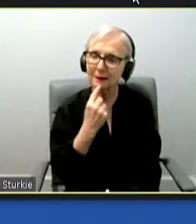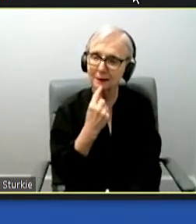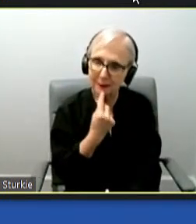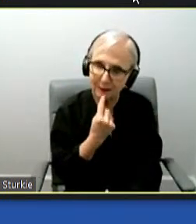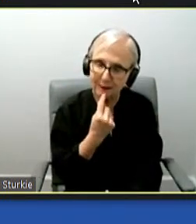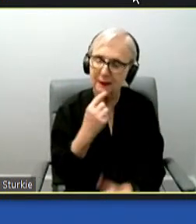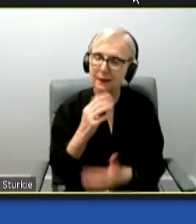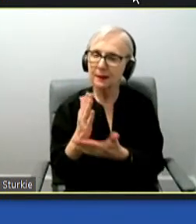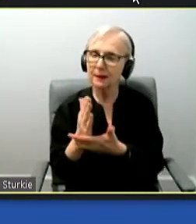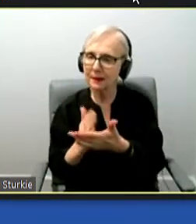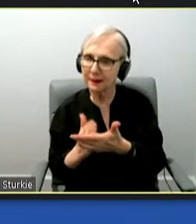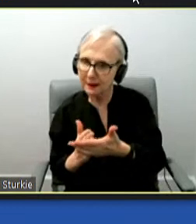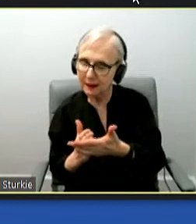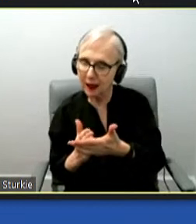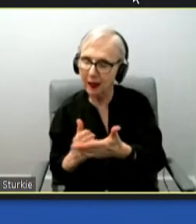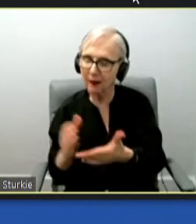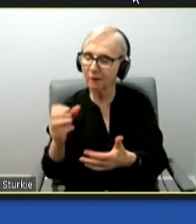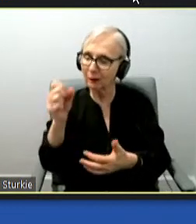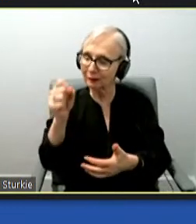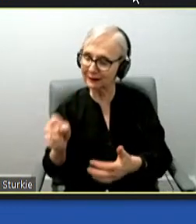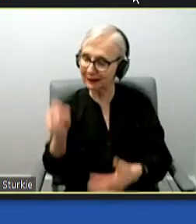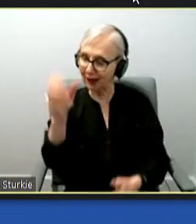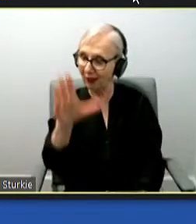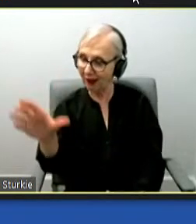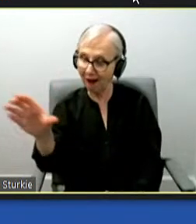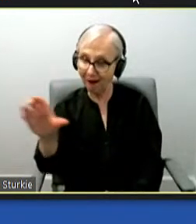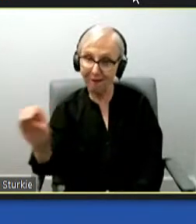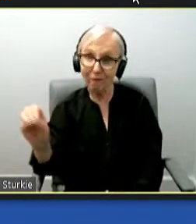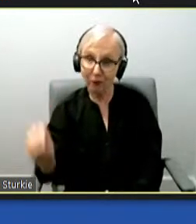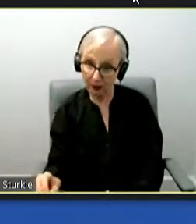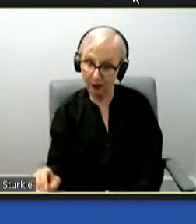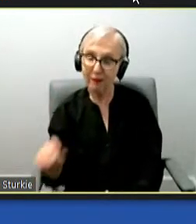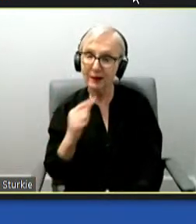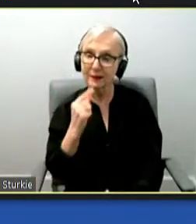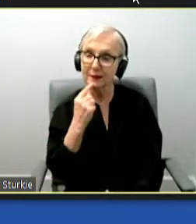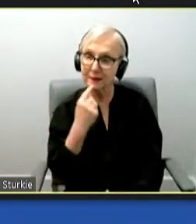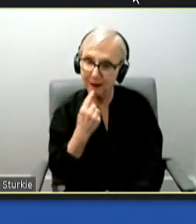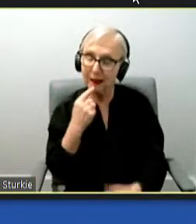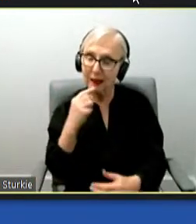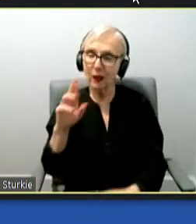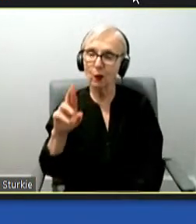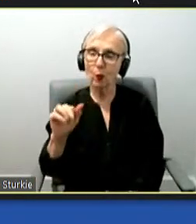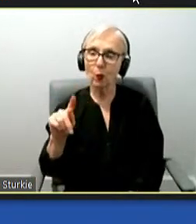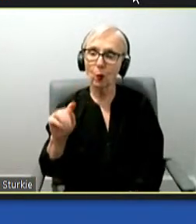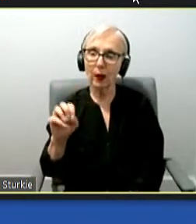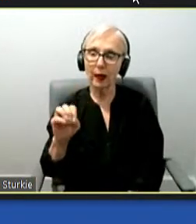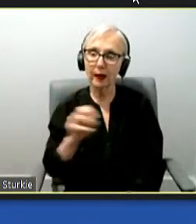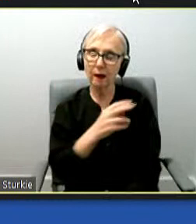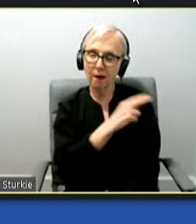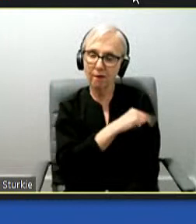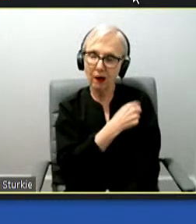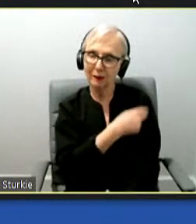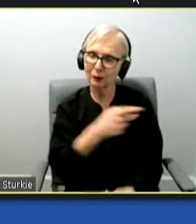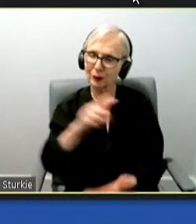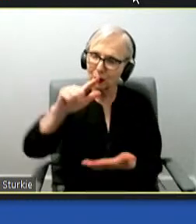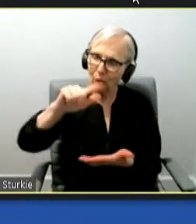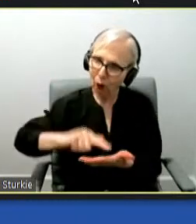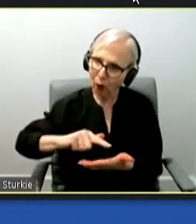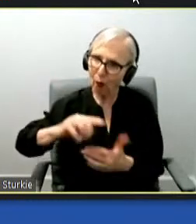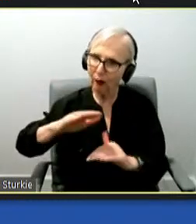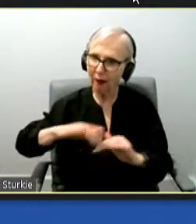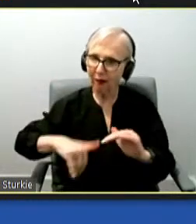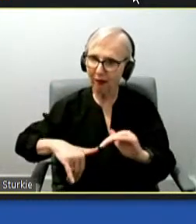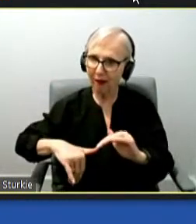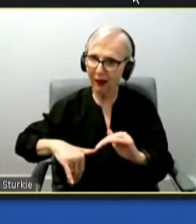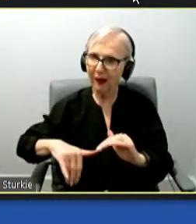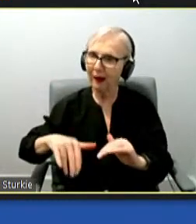reassuring data coming out of South Africa that severity and rates of hospitalization perhaps looked lower than earlier